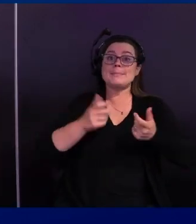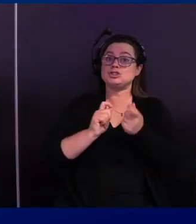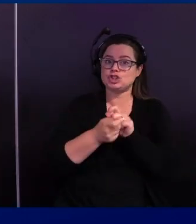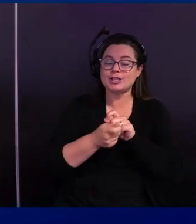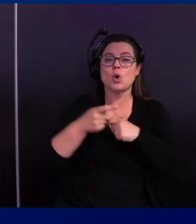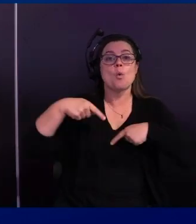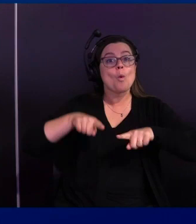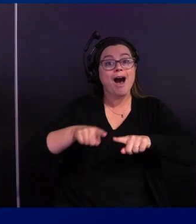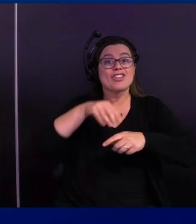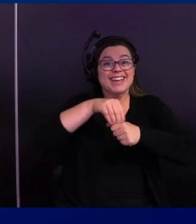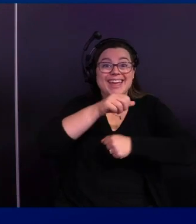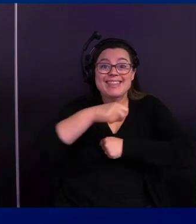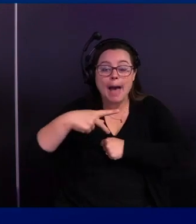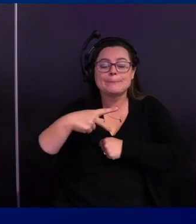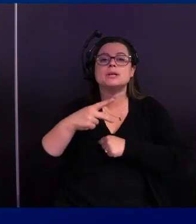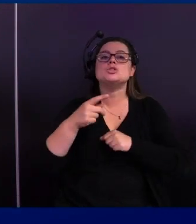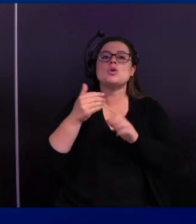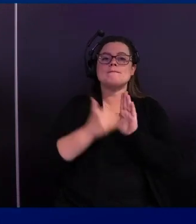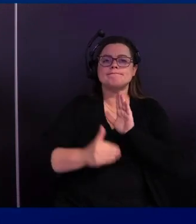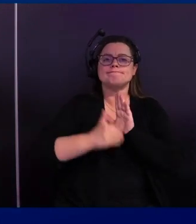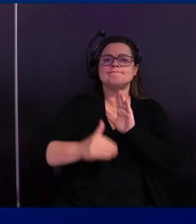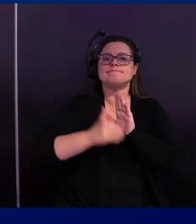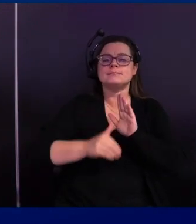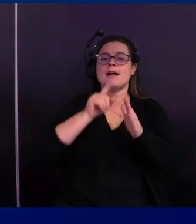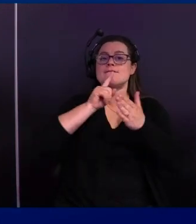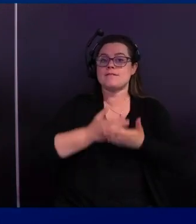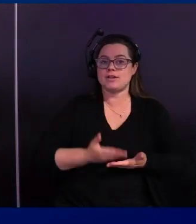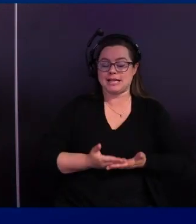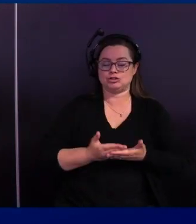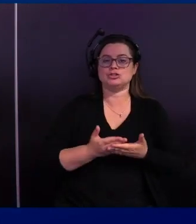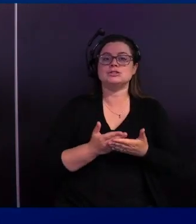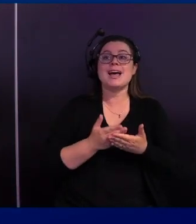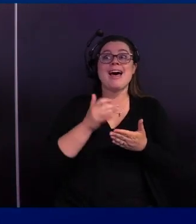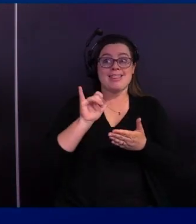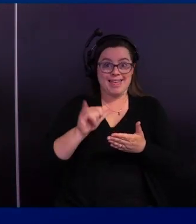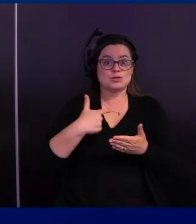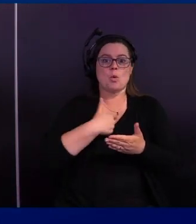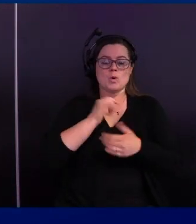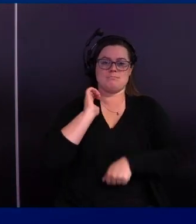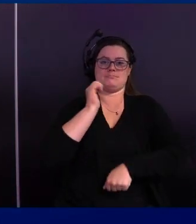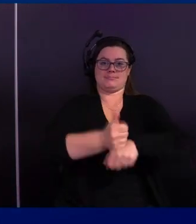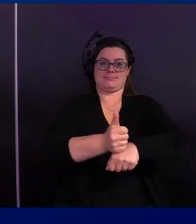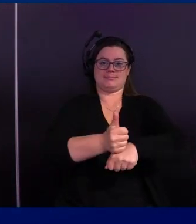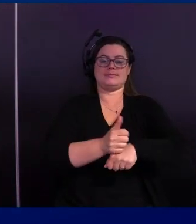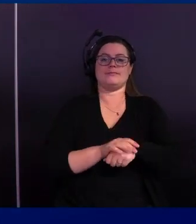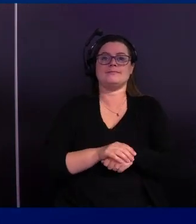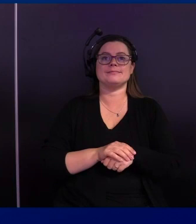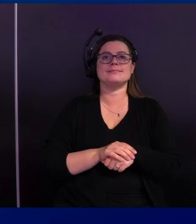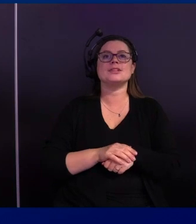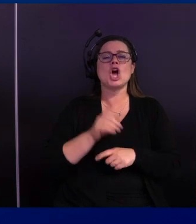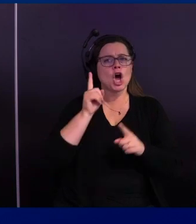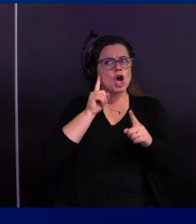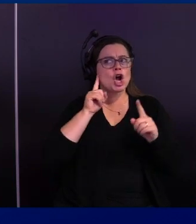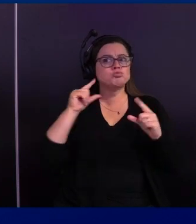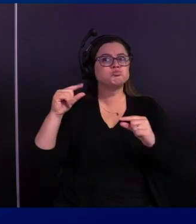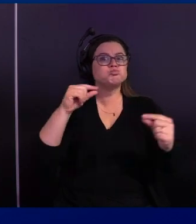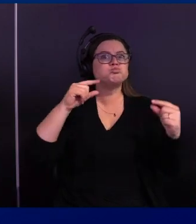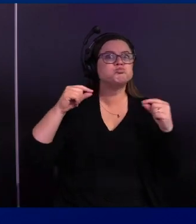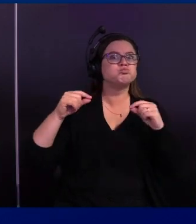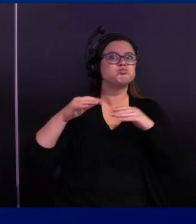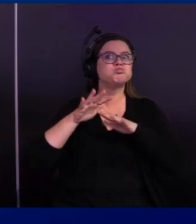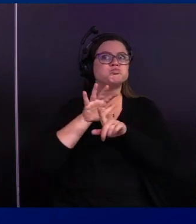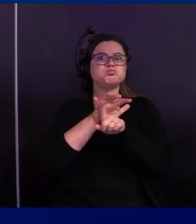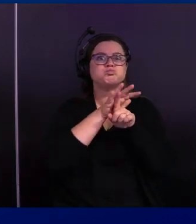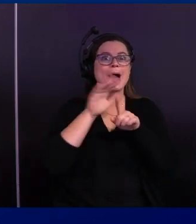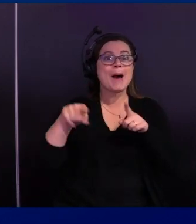that continual re-verification is what we enable, basically. Yeah, so we've heard a lot of buzz about this launch.